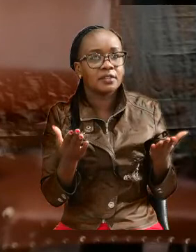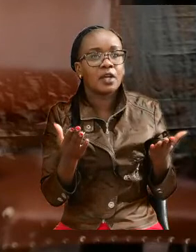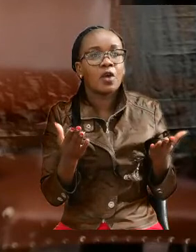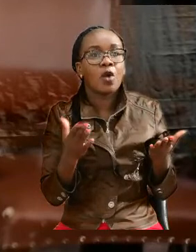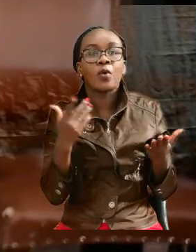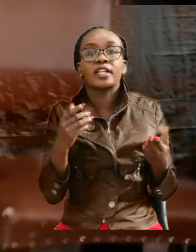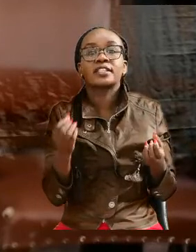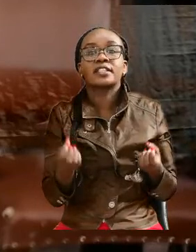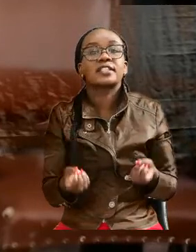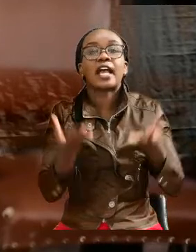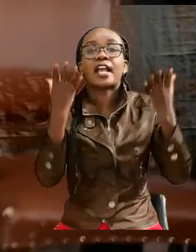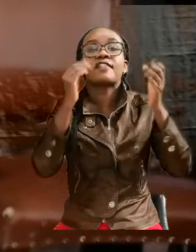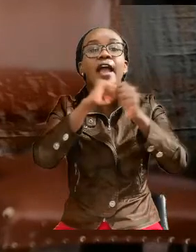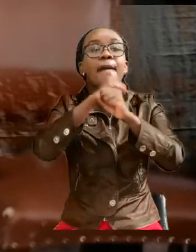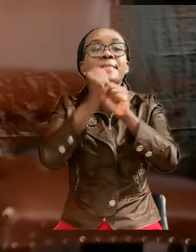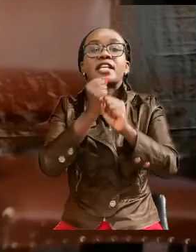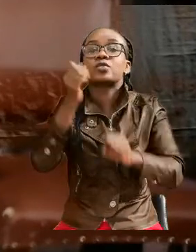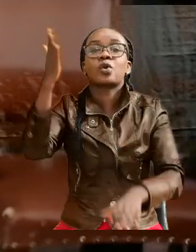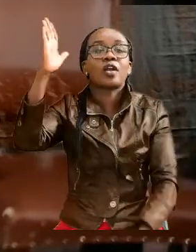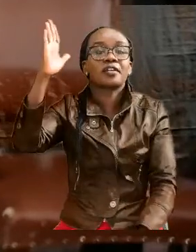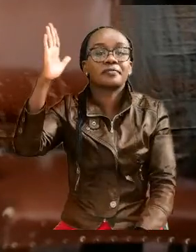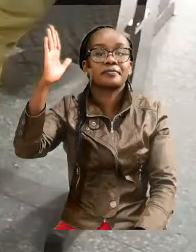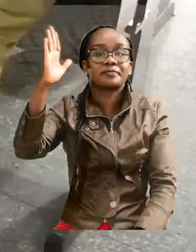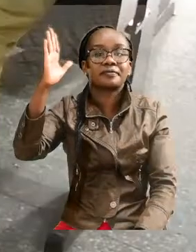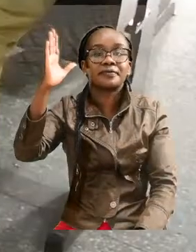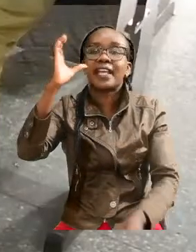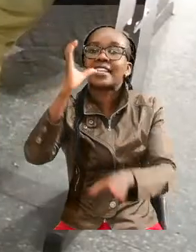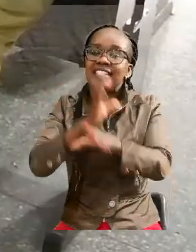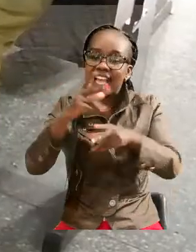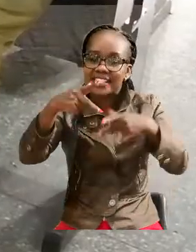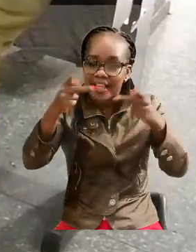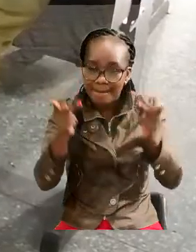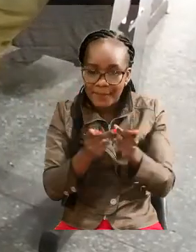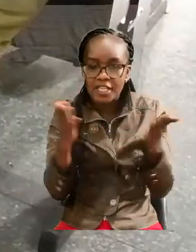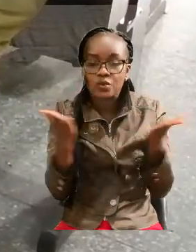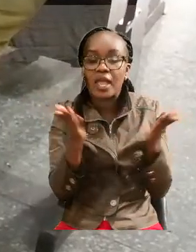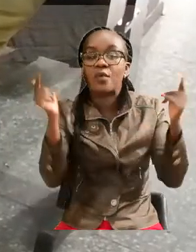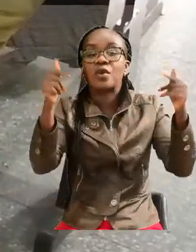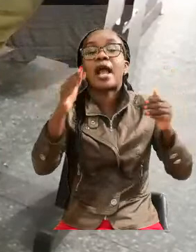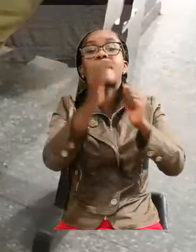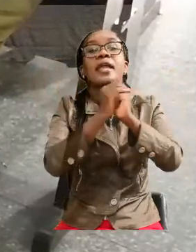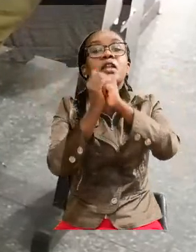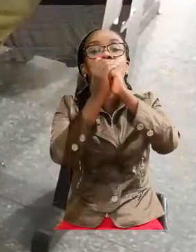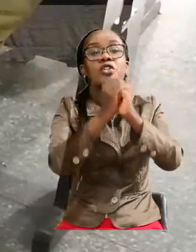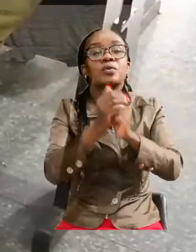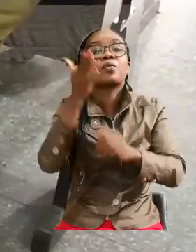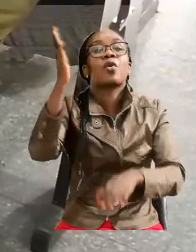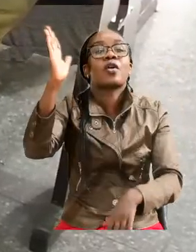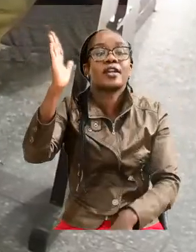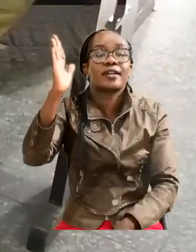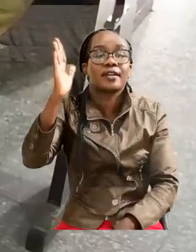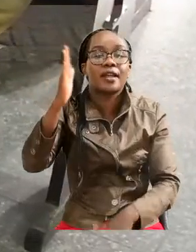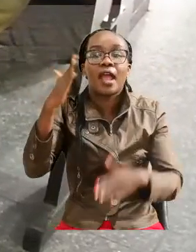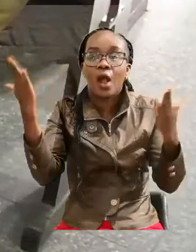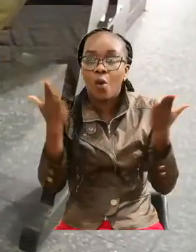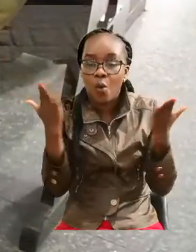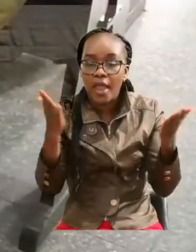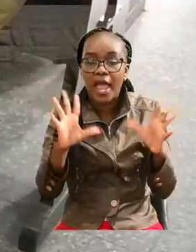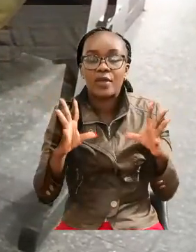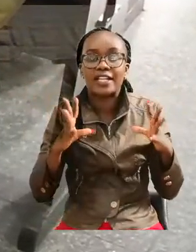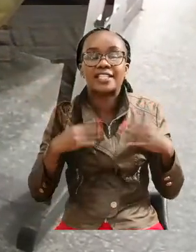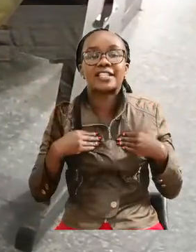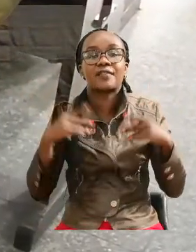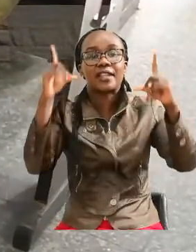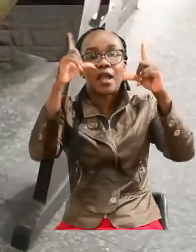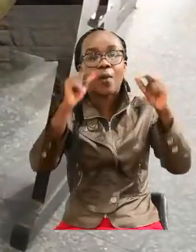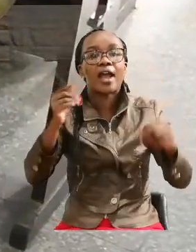sacrifices are made to God. Isn't it? That's why this place is raised. This is where we receive the